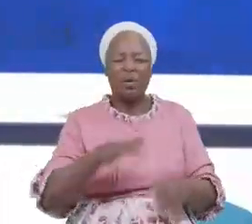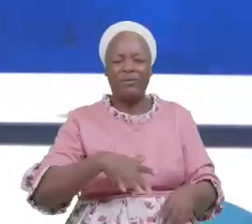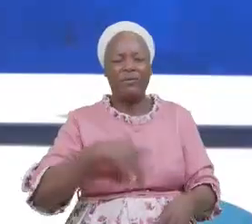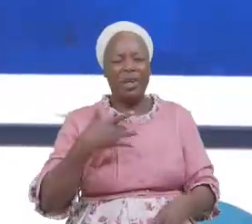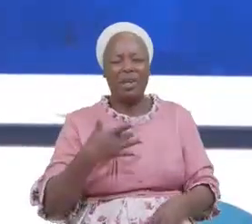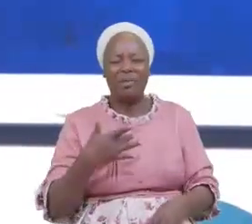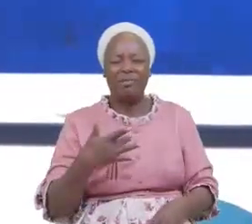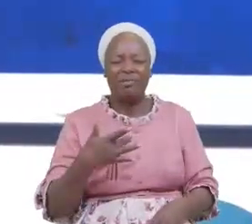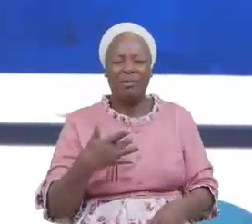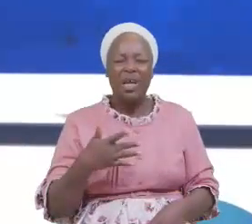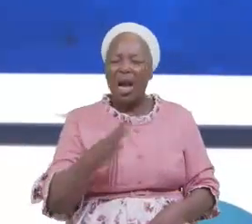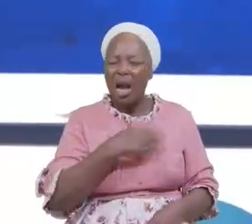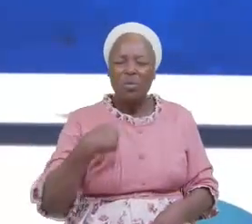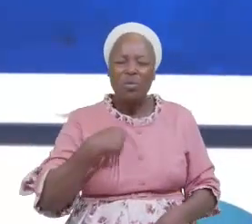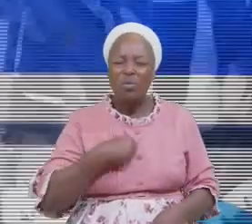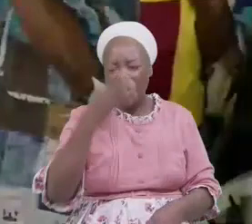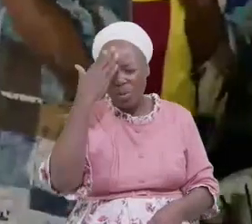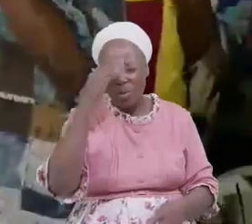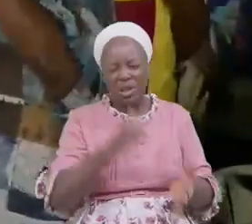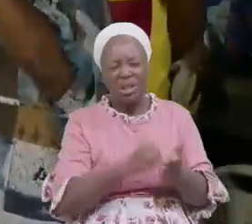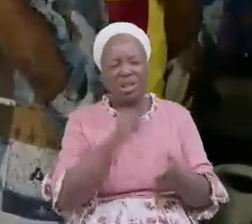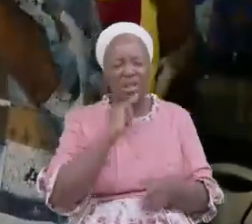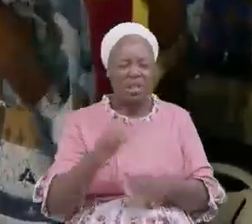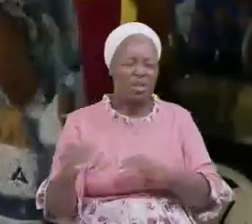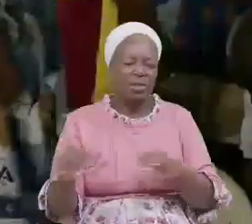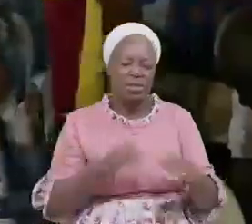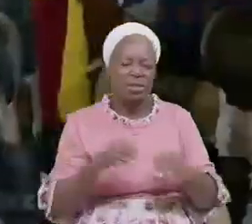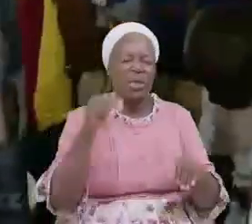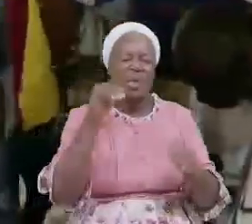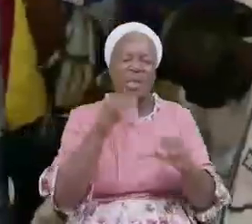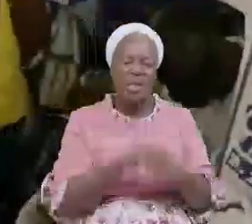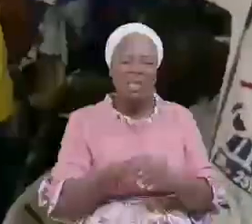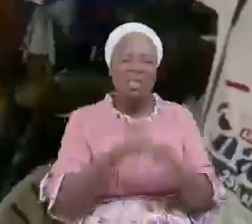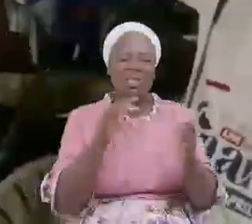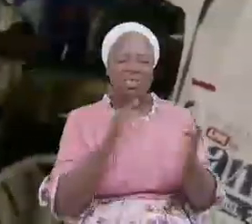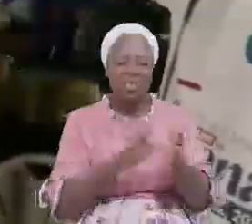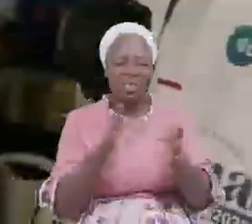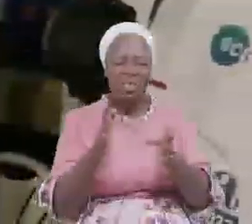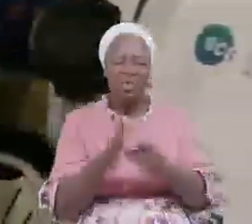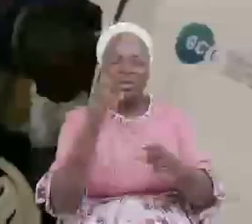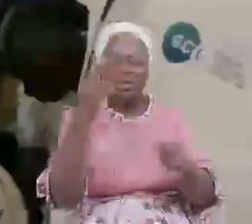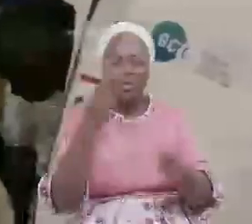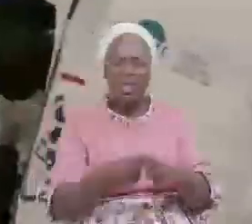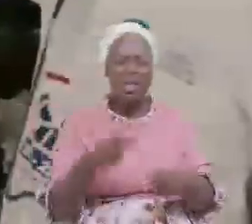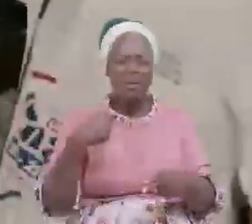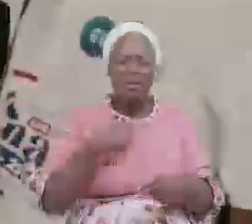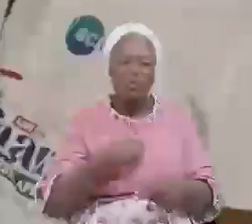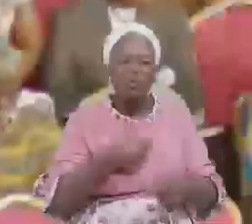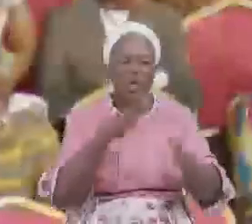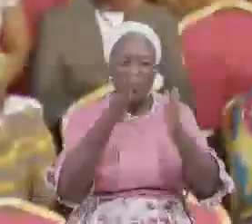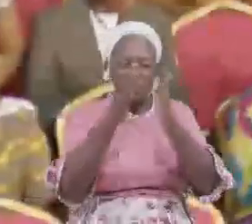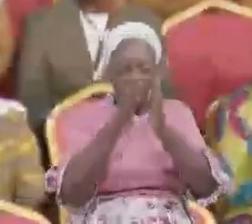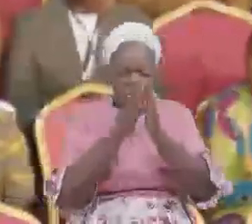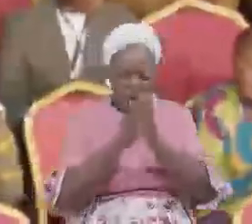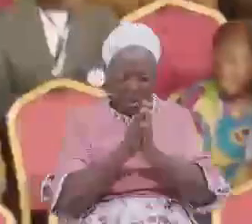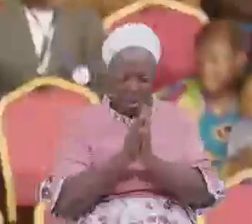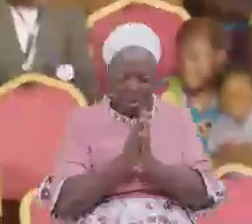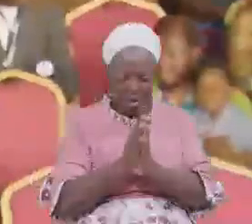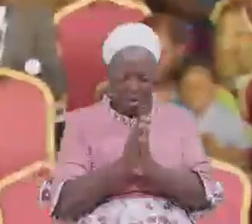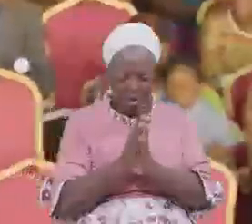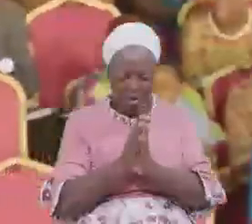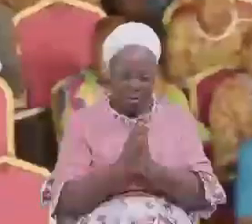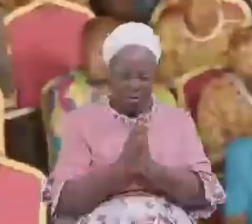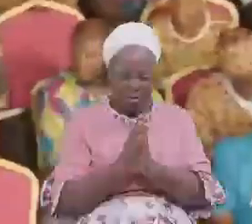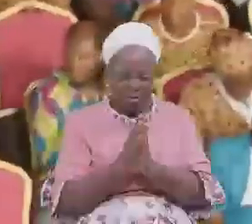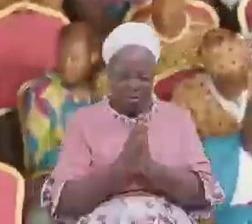And we know it is done. In Jesus' name we pray.